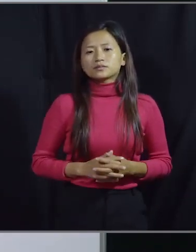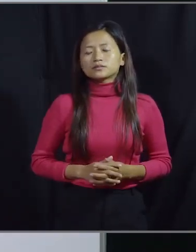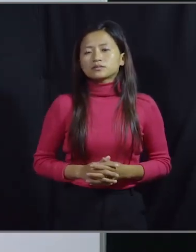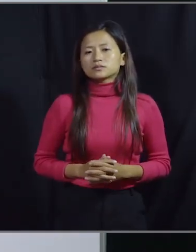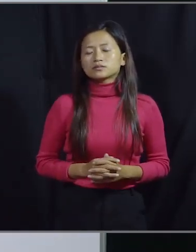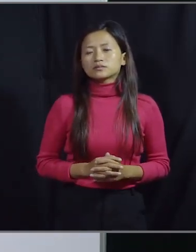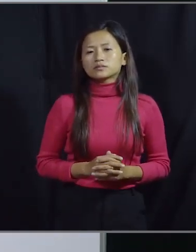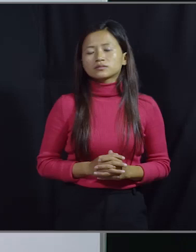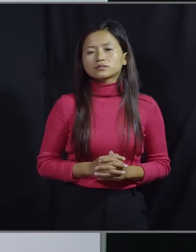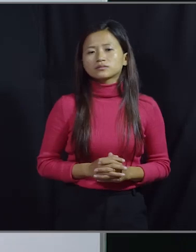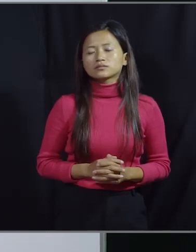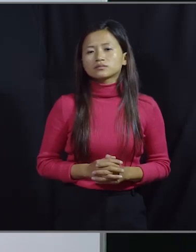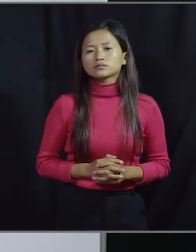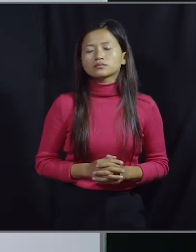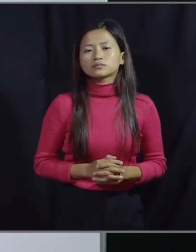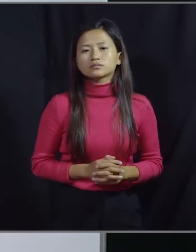So